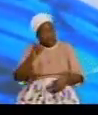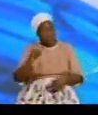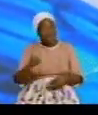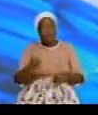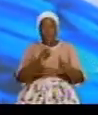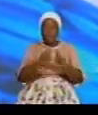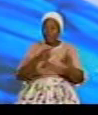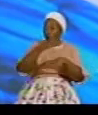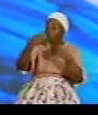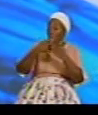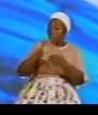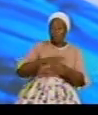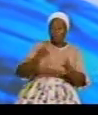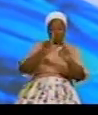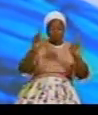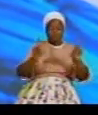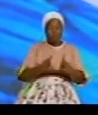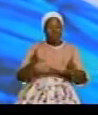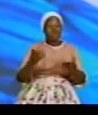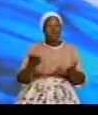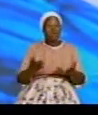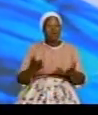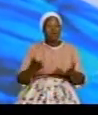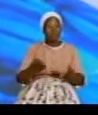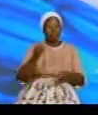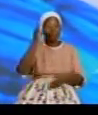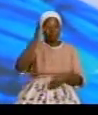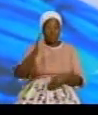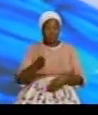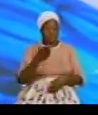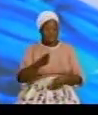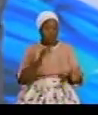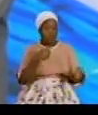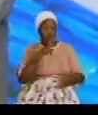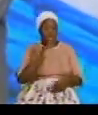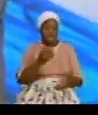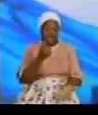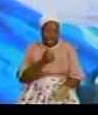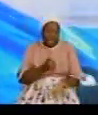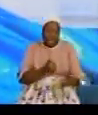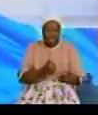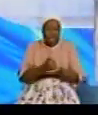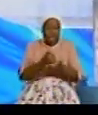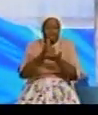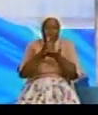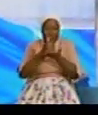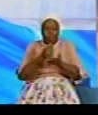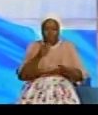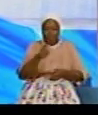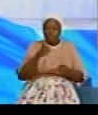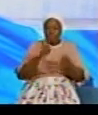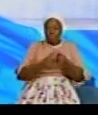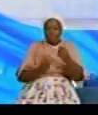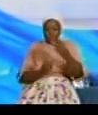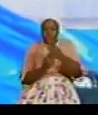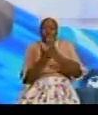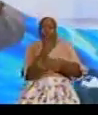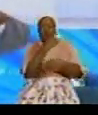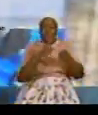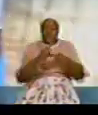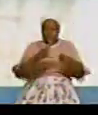the local pastor there who is helping you to go the way of